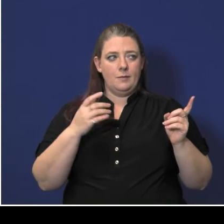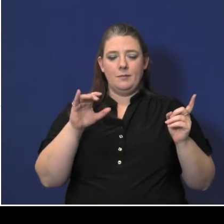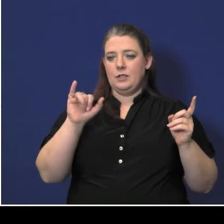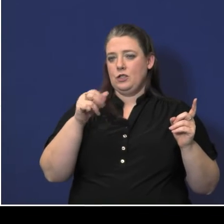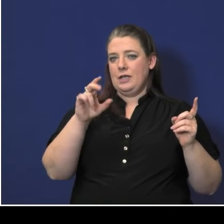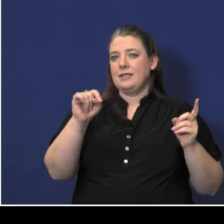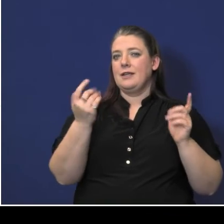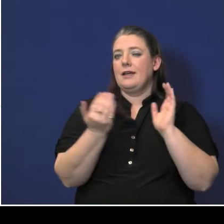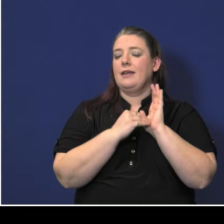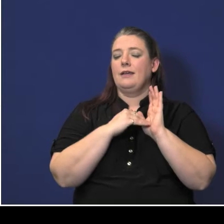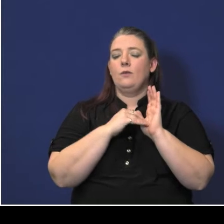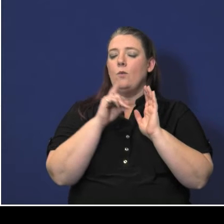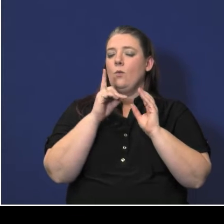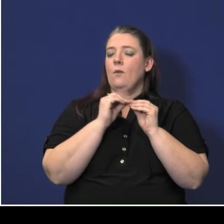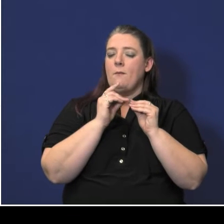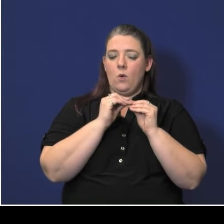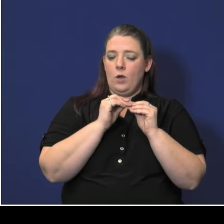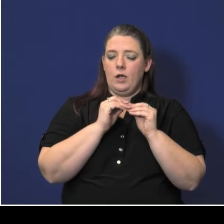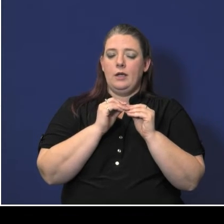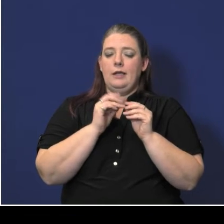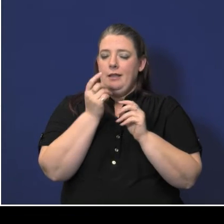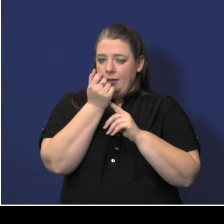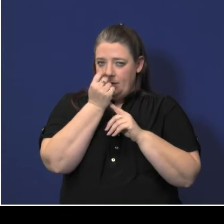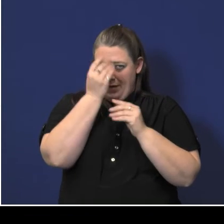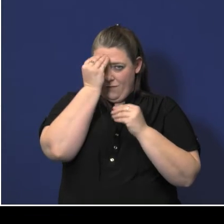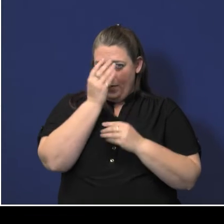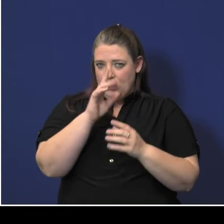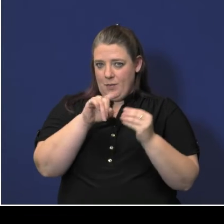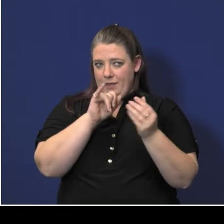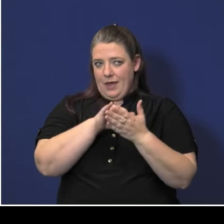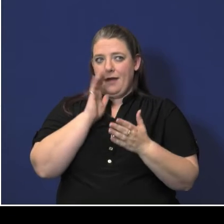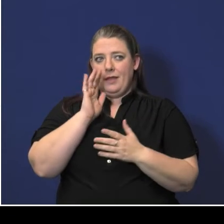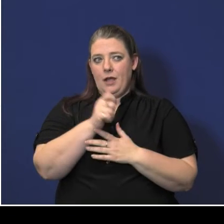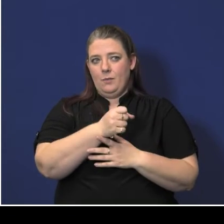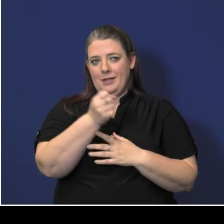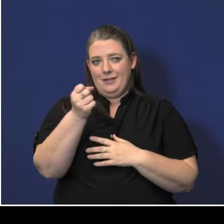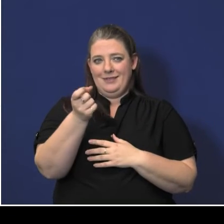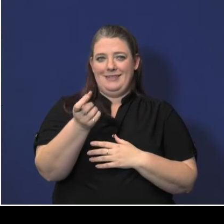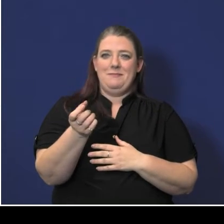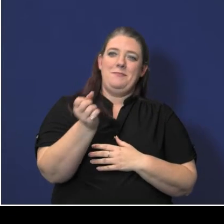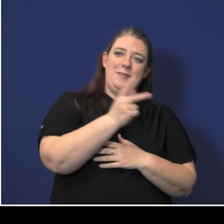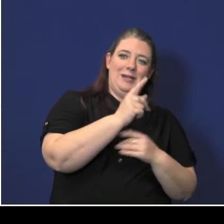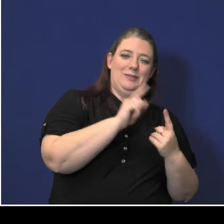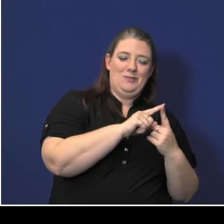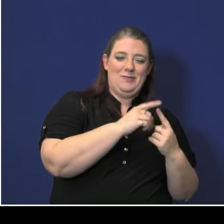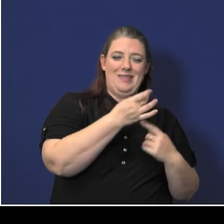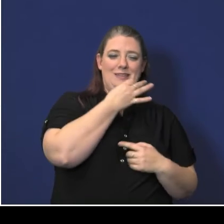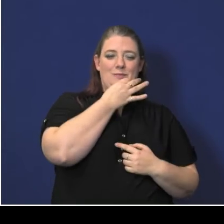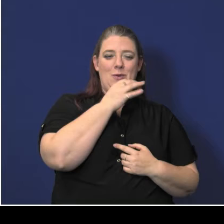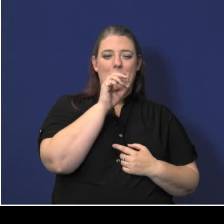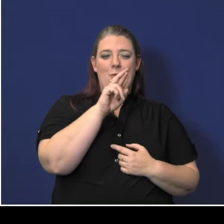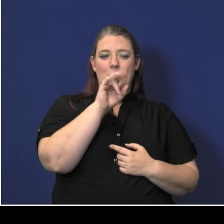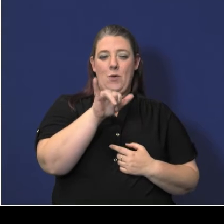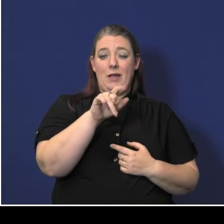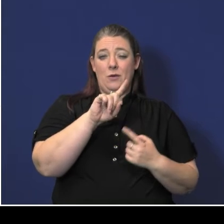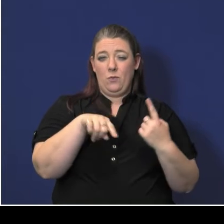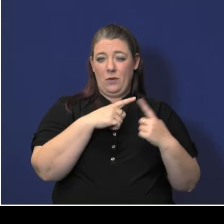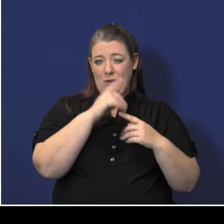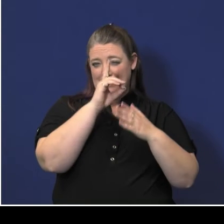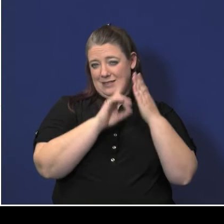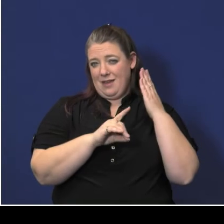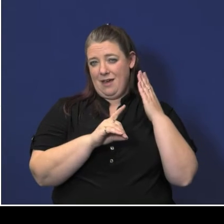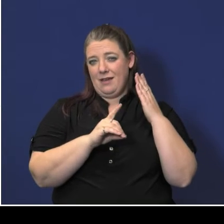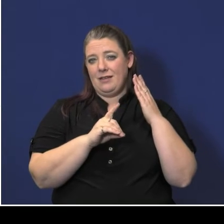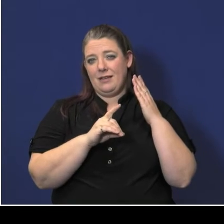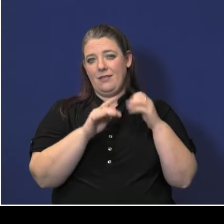more little bit of information on that, and I'm going to turn it over to the expert, Roy. Roy, when we redesign